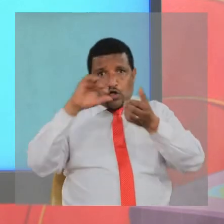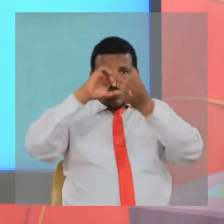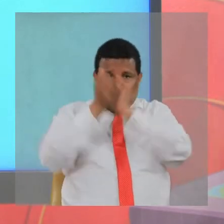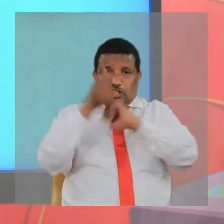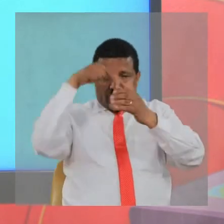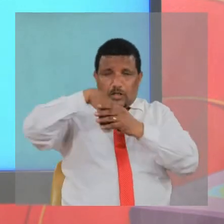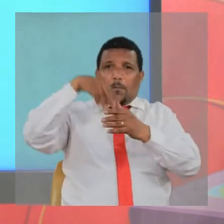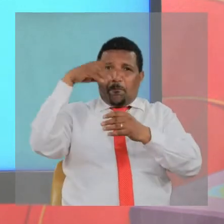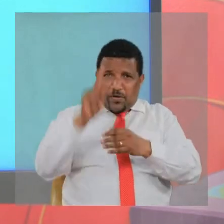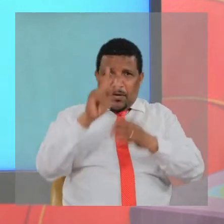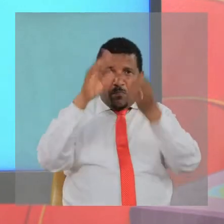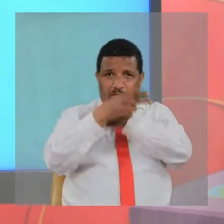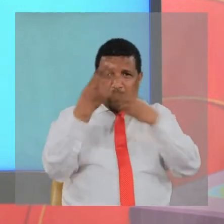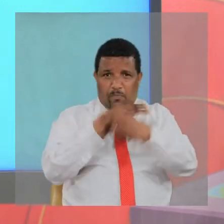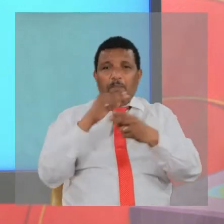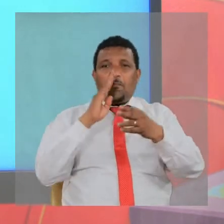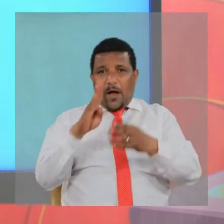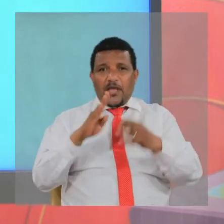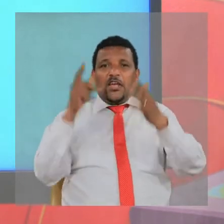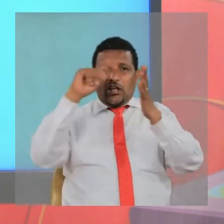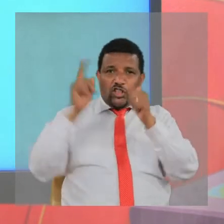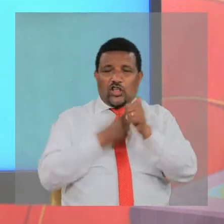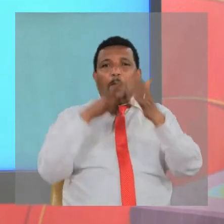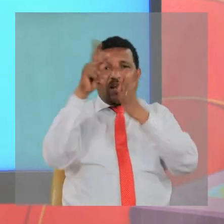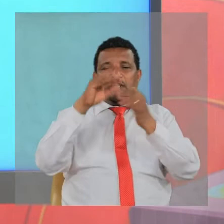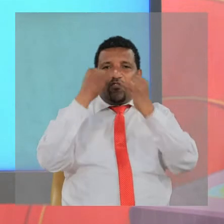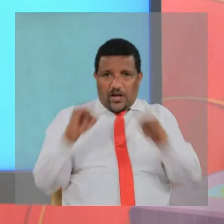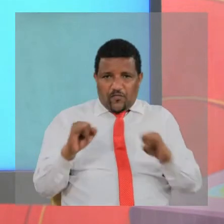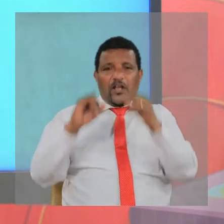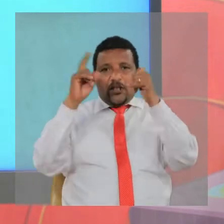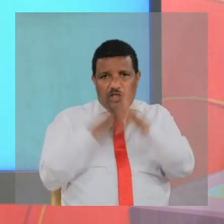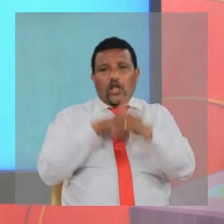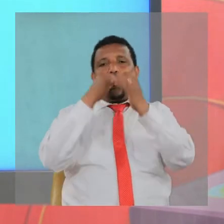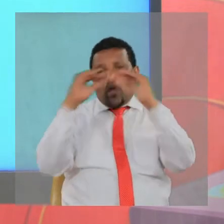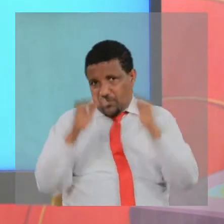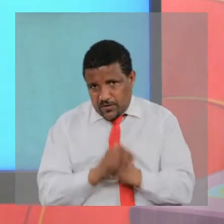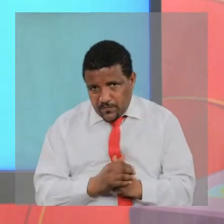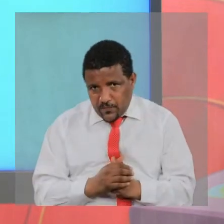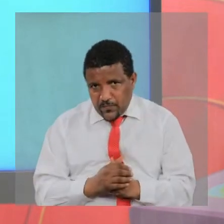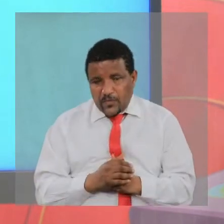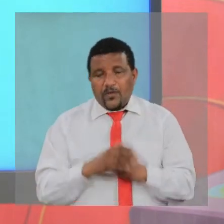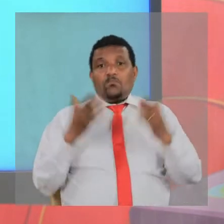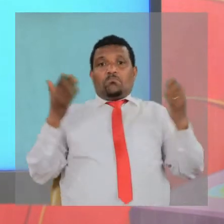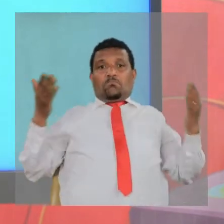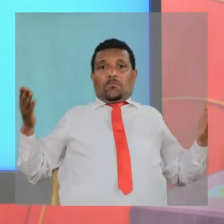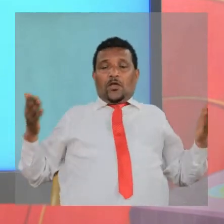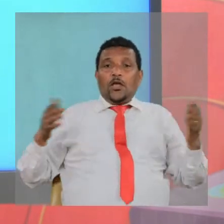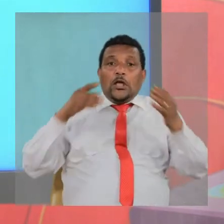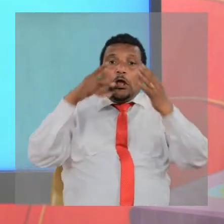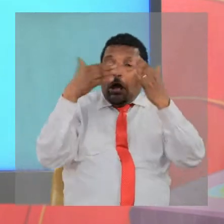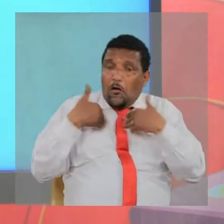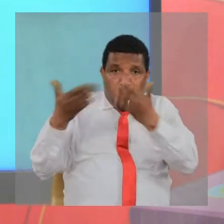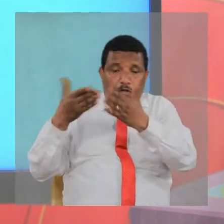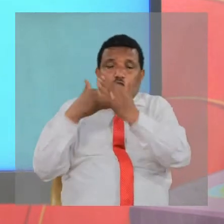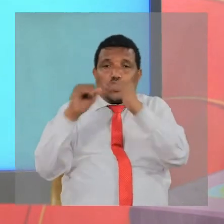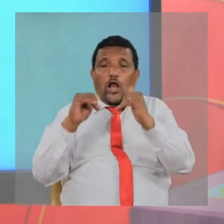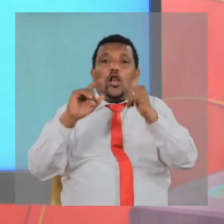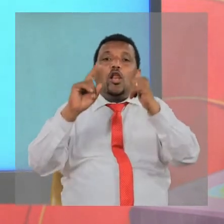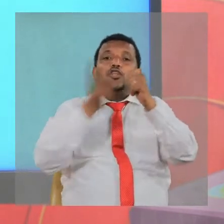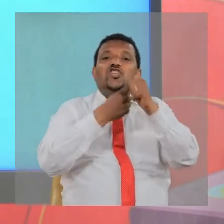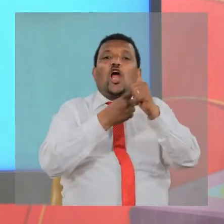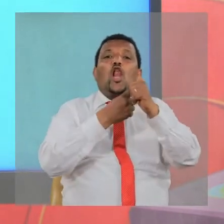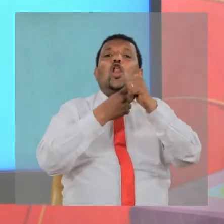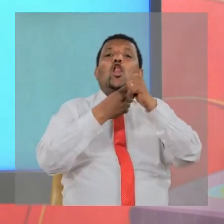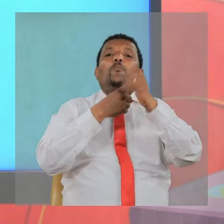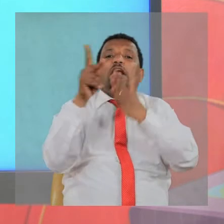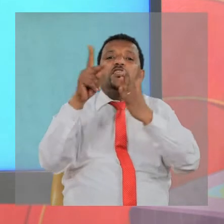change in P multiplied by the initial price divided by the initial quantity. We do have the initial price and the initial quantity,